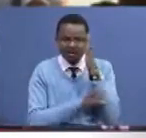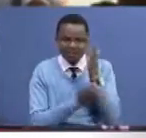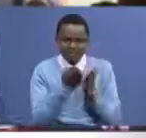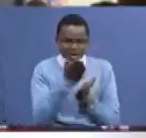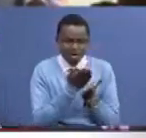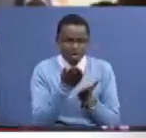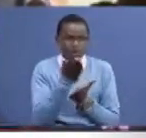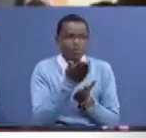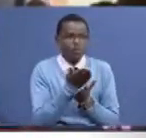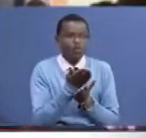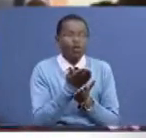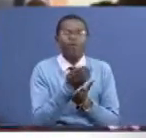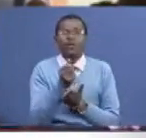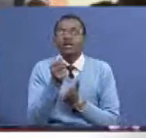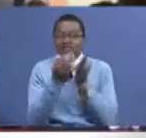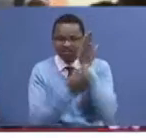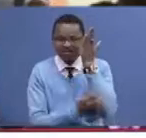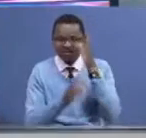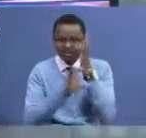kuomba pesa na nchi ya umaskini.